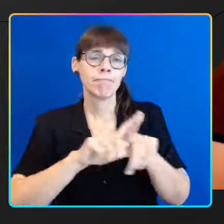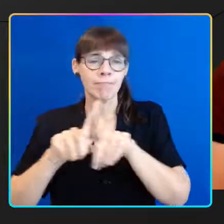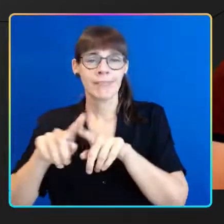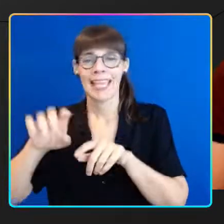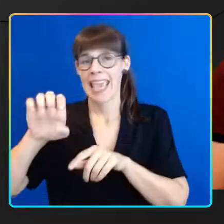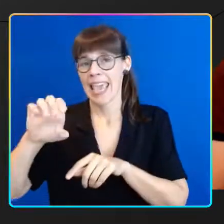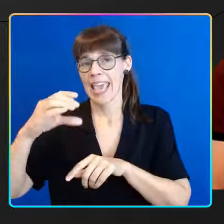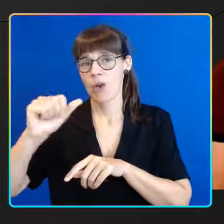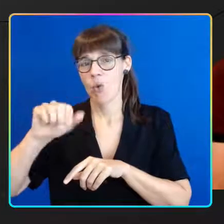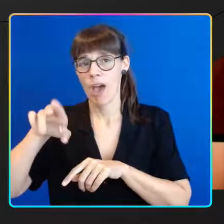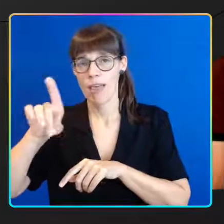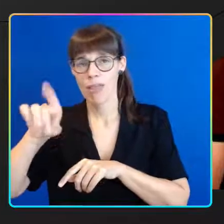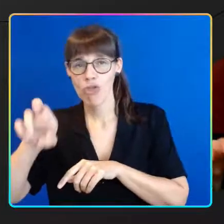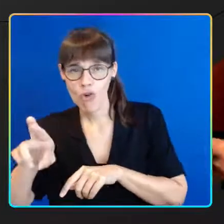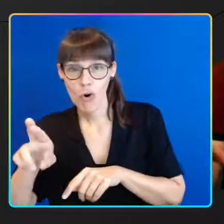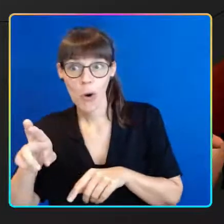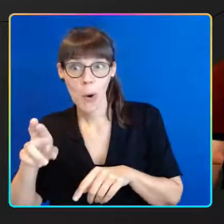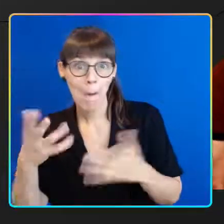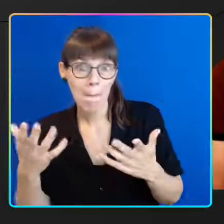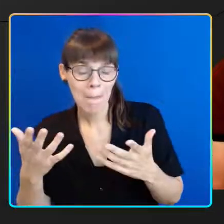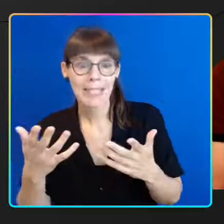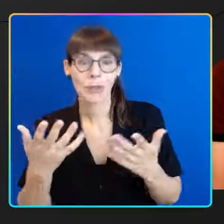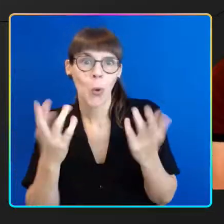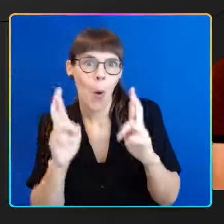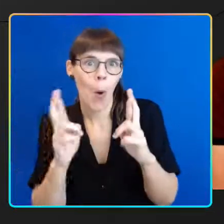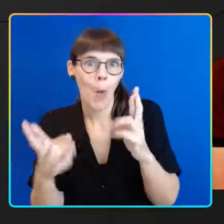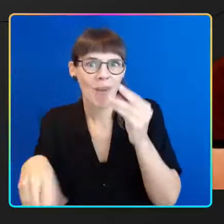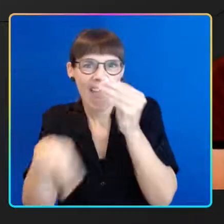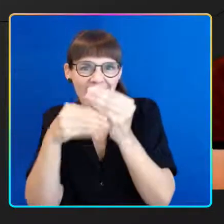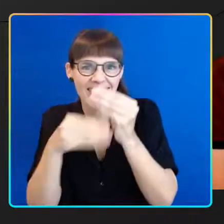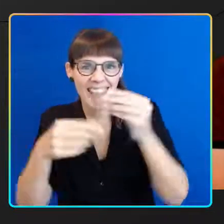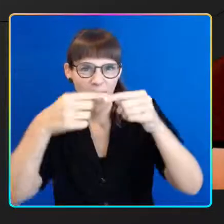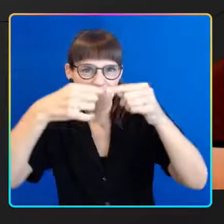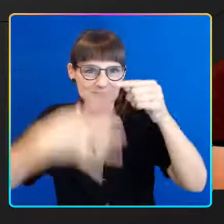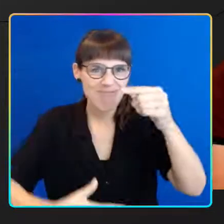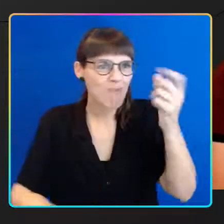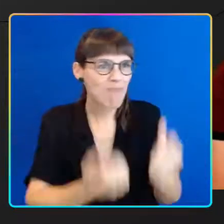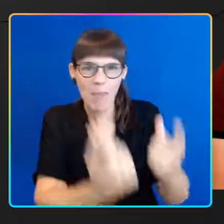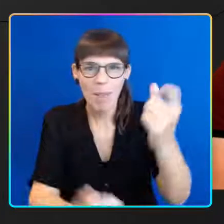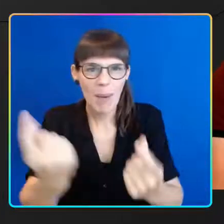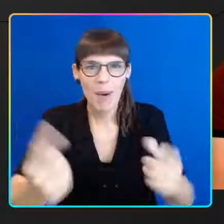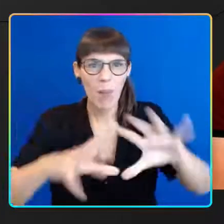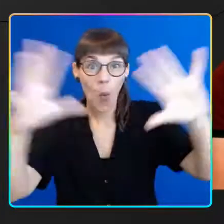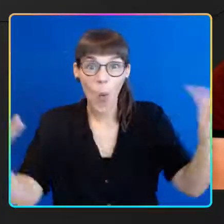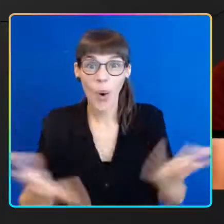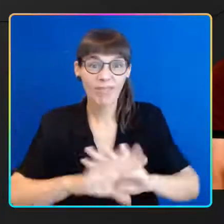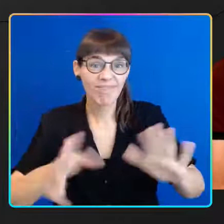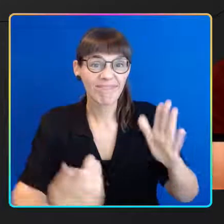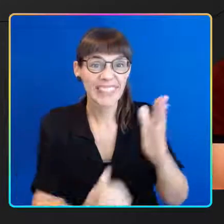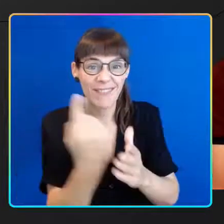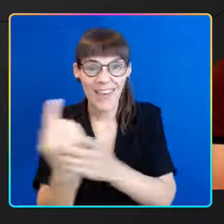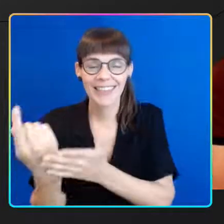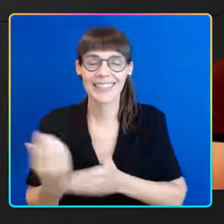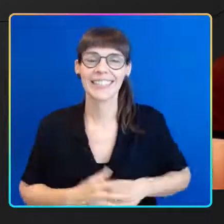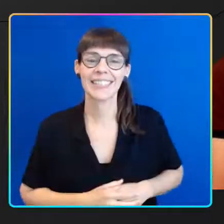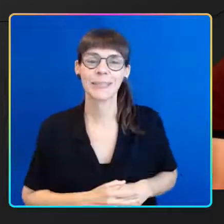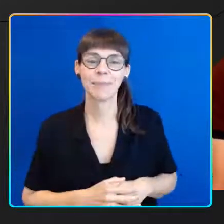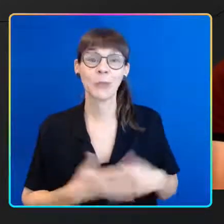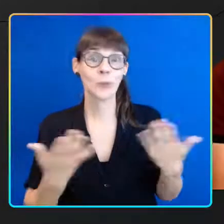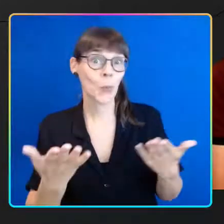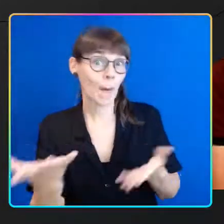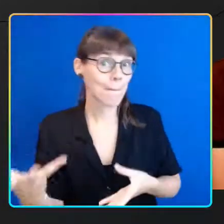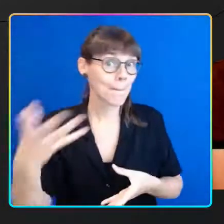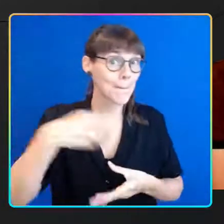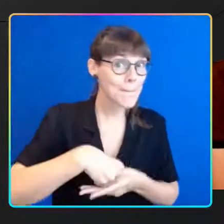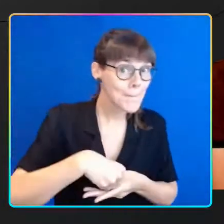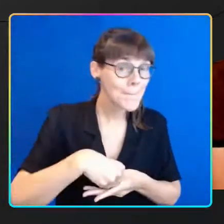check this morning, so hopefully events will go and pop up all over the world. So you can join one of these